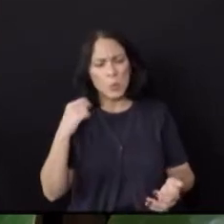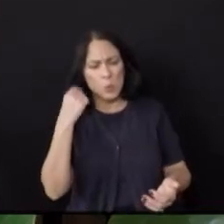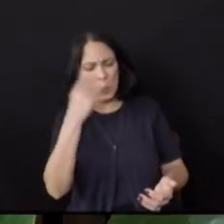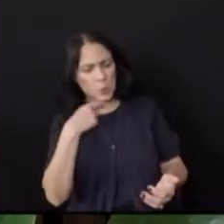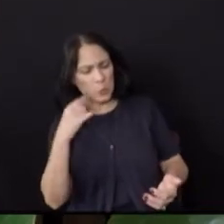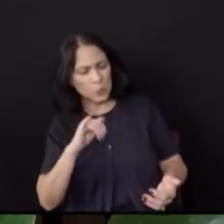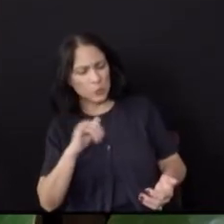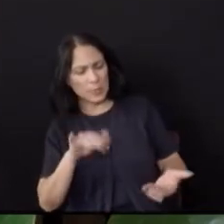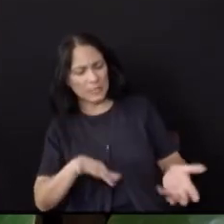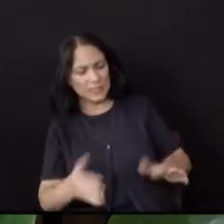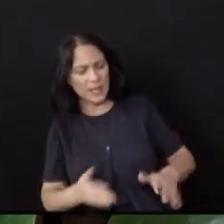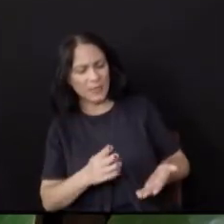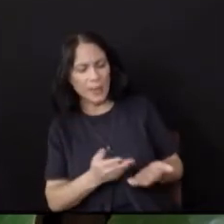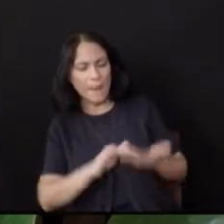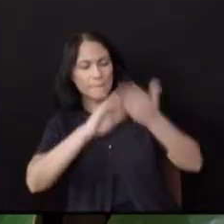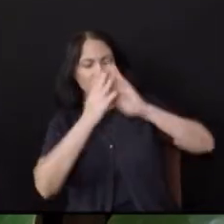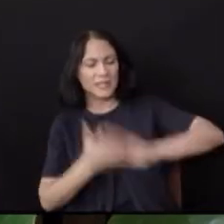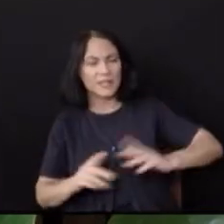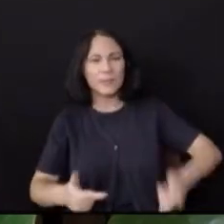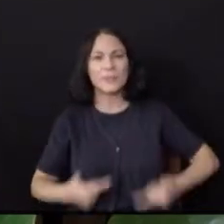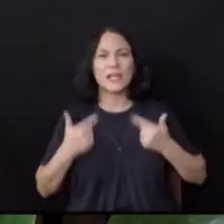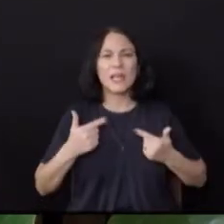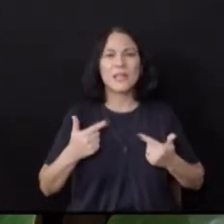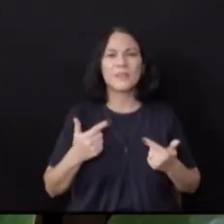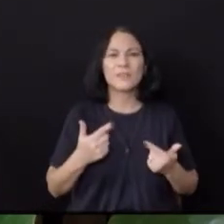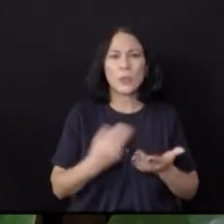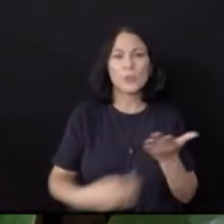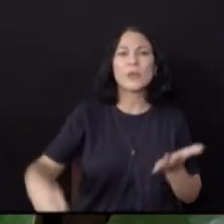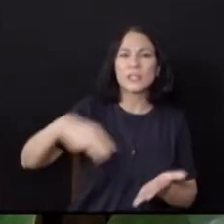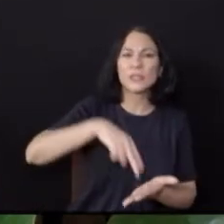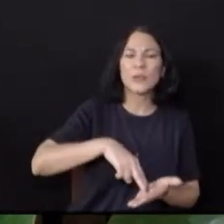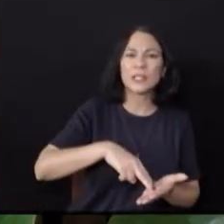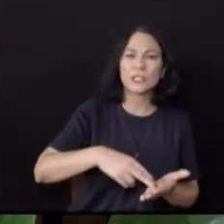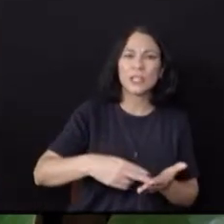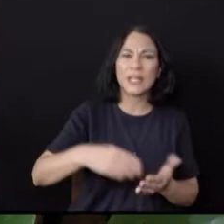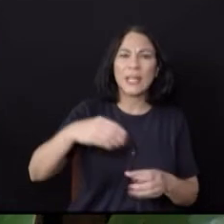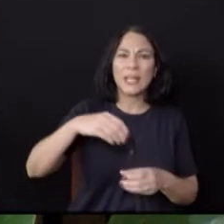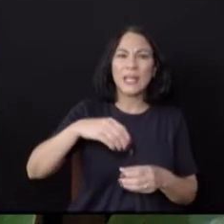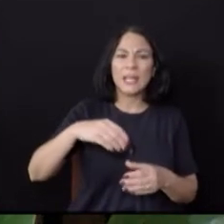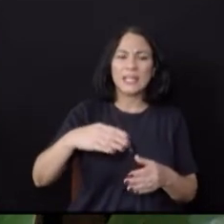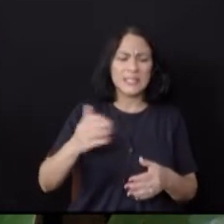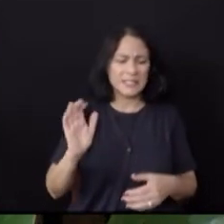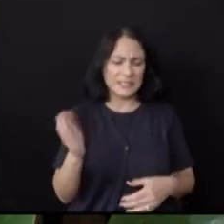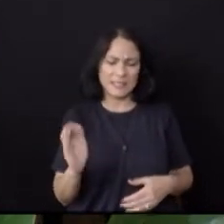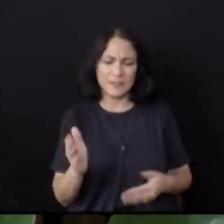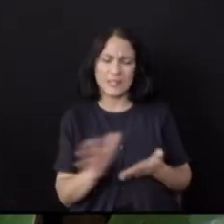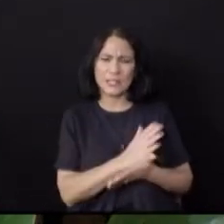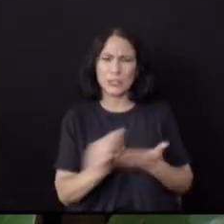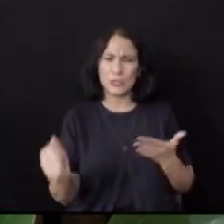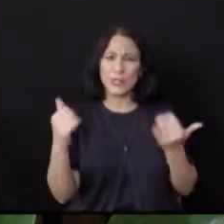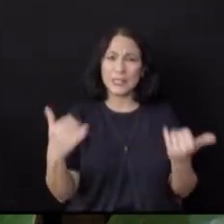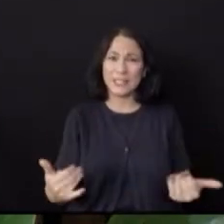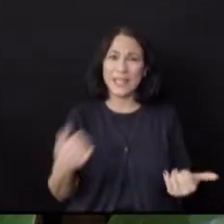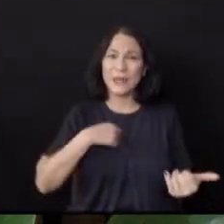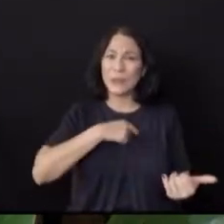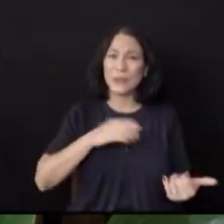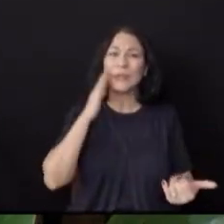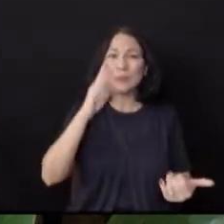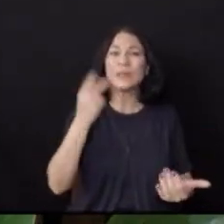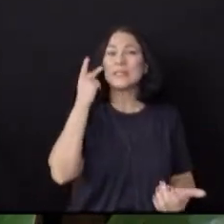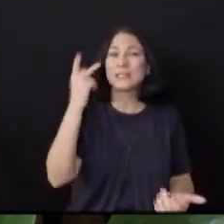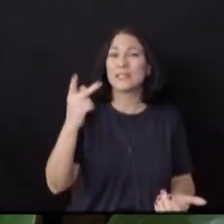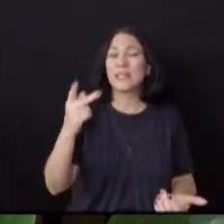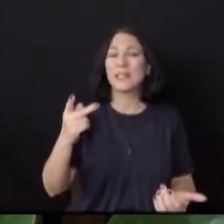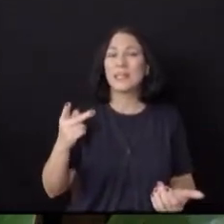see resurrection, even in the midst of what may seem like destruction. And we will see, as we already